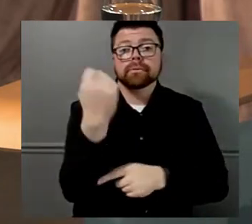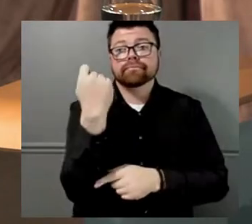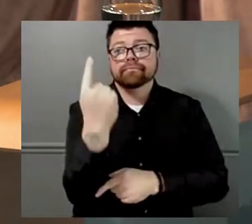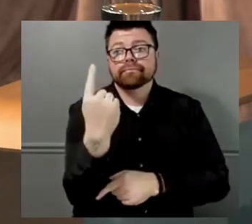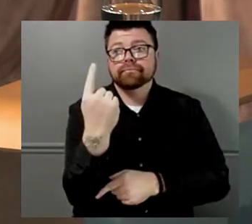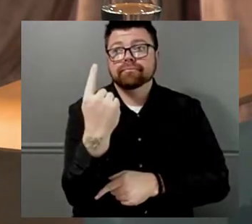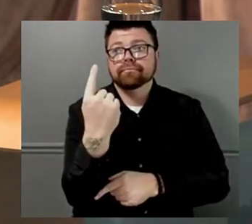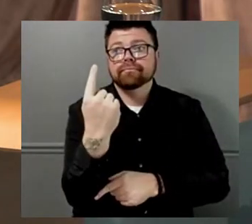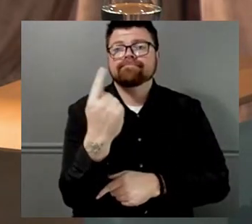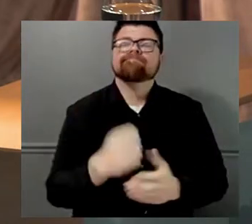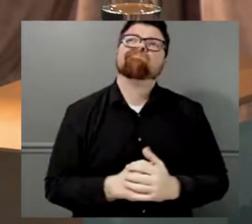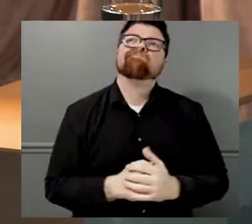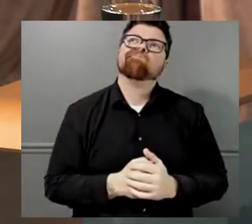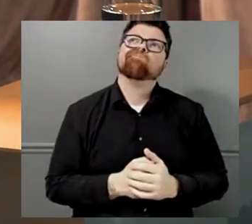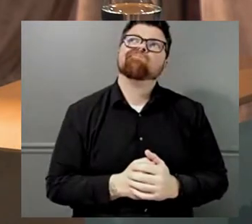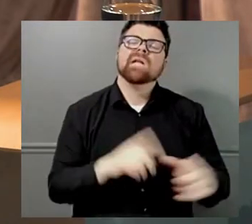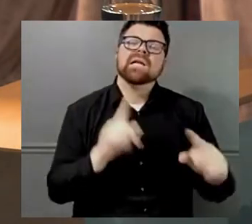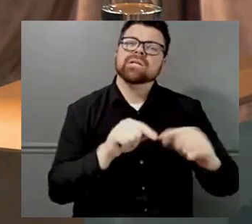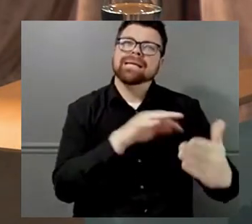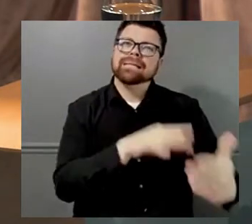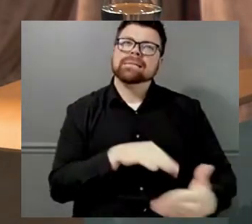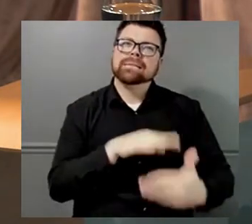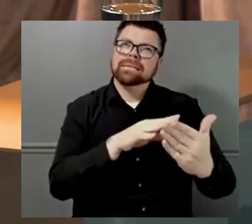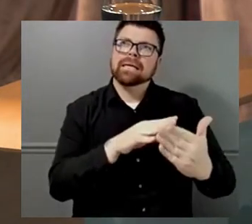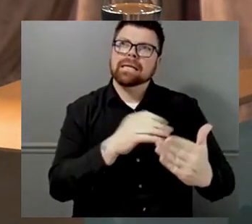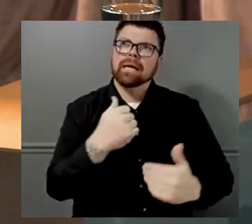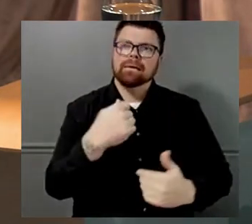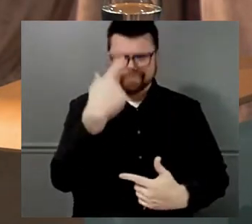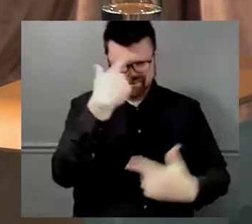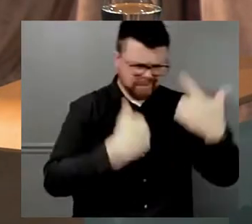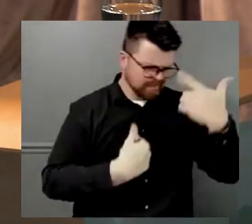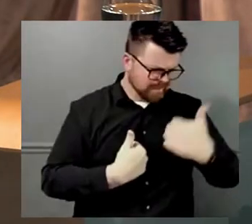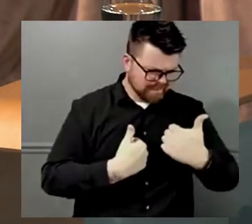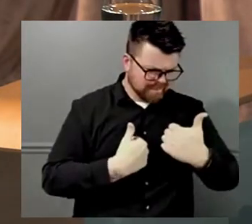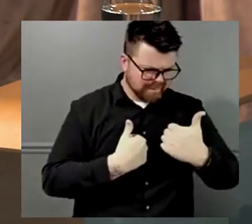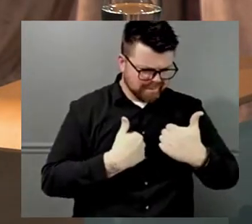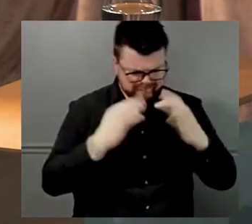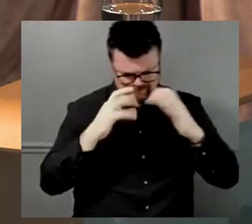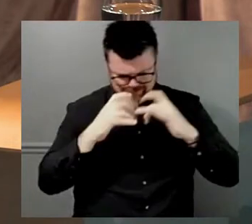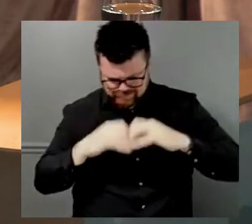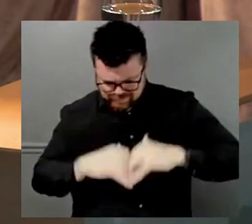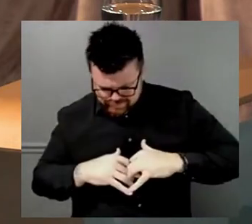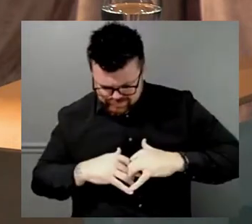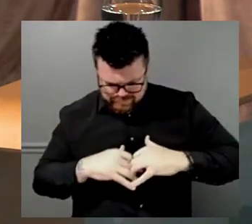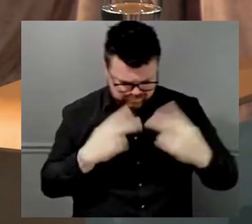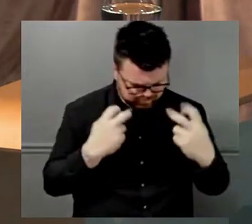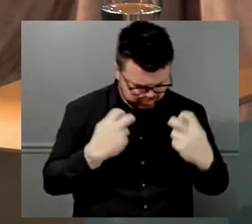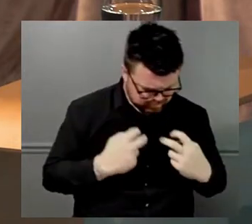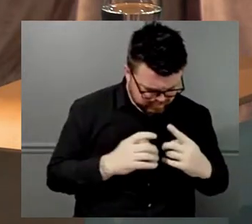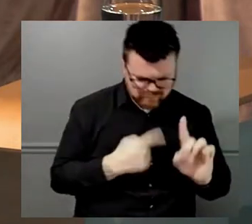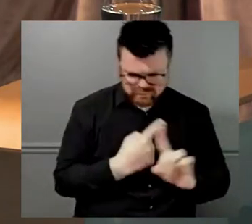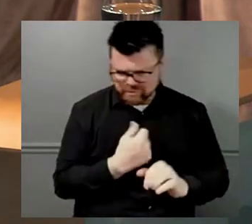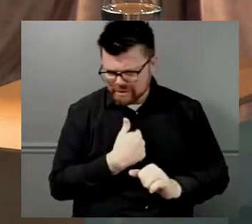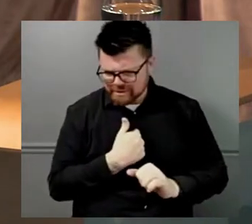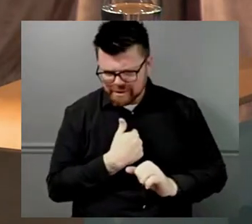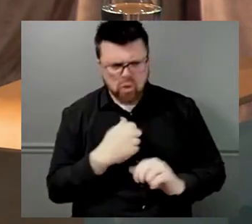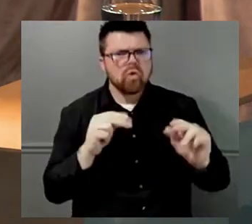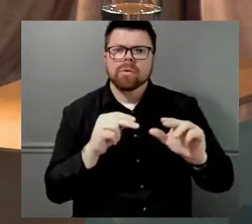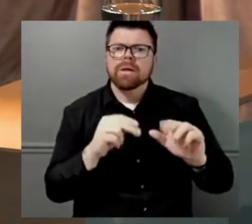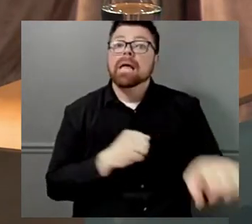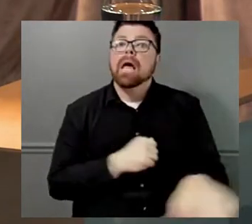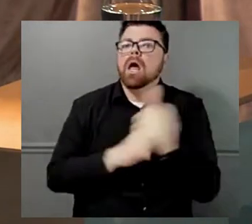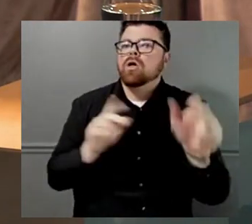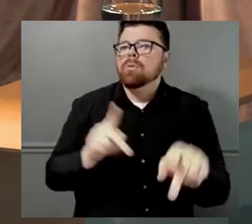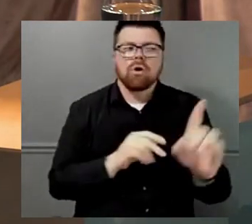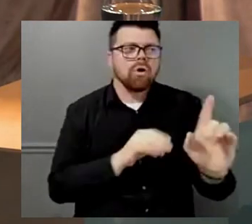just can't study your side. Mm. You have to study the other side, and you have to look